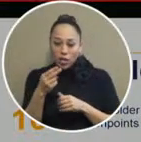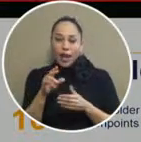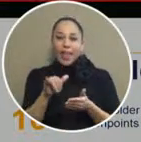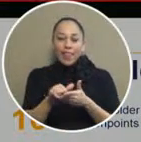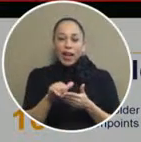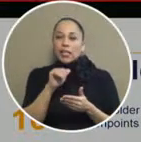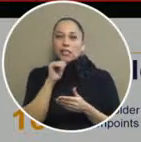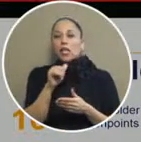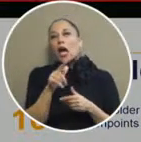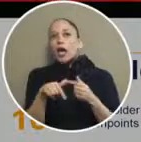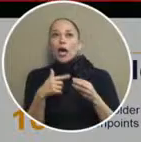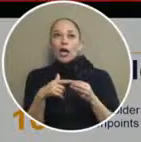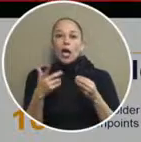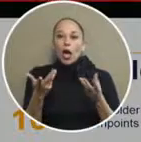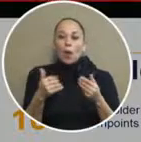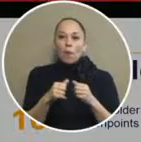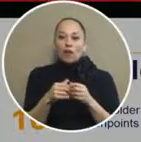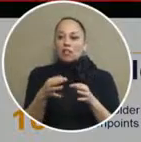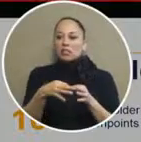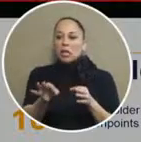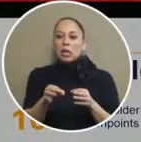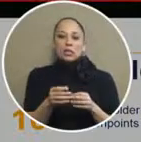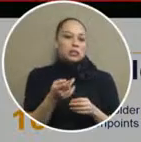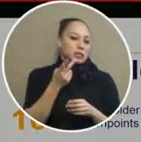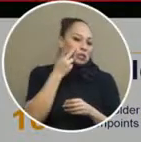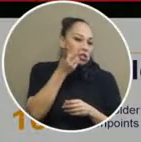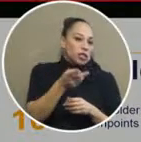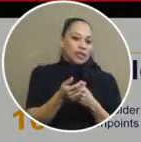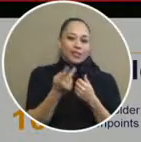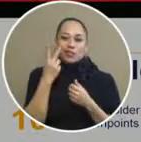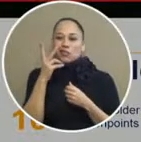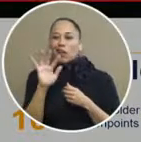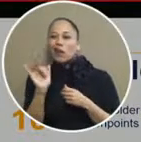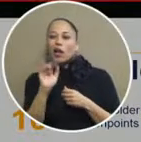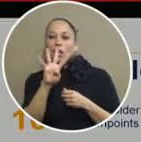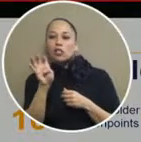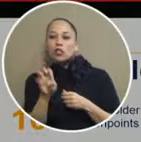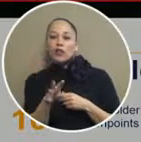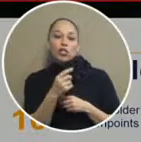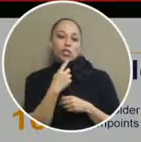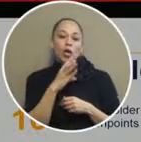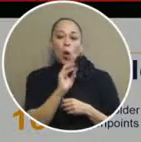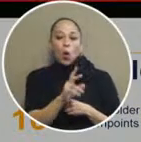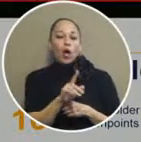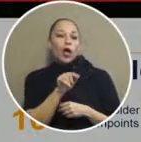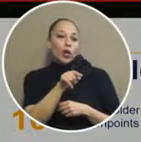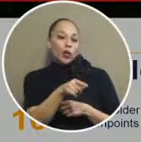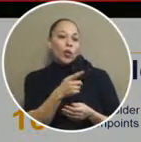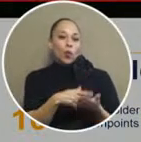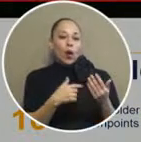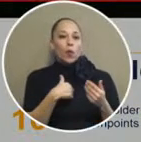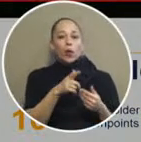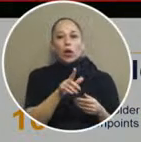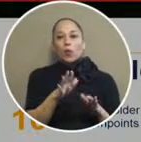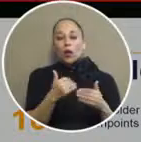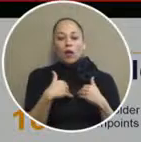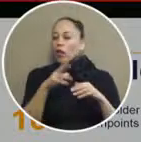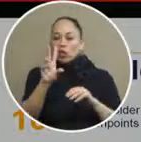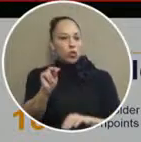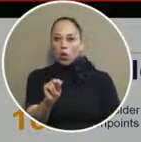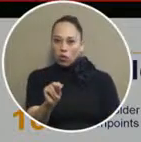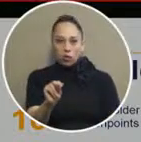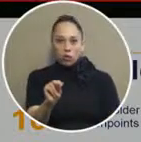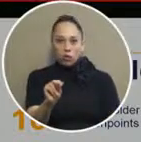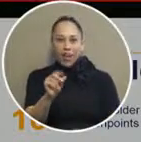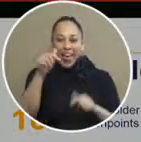is not about a simple check the box kind of survey and saying, okay, you're validating what we thought we already knew. No,